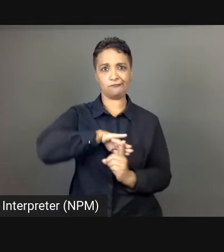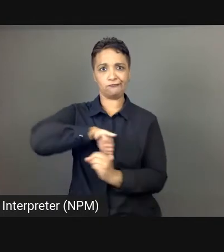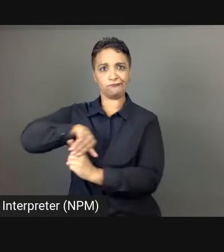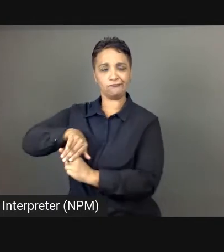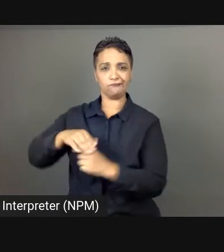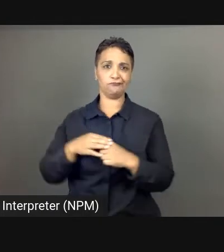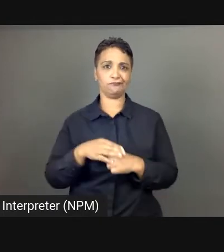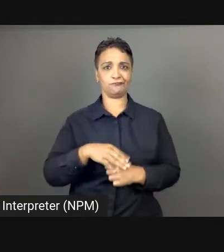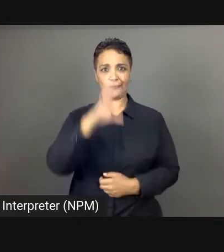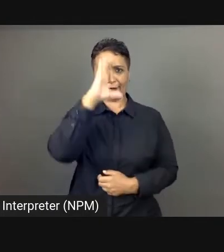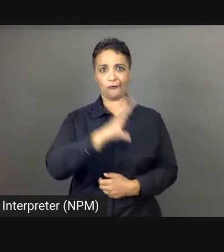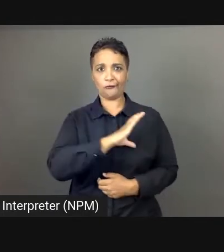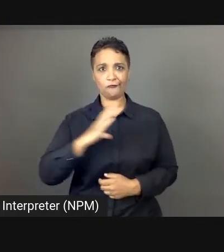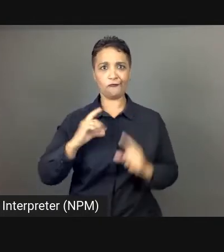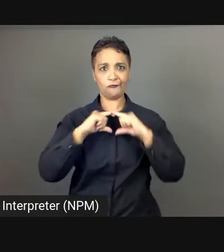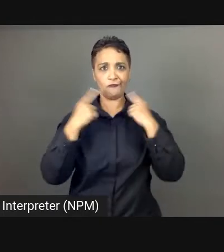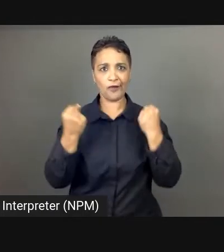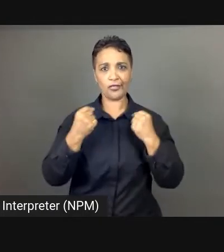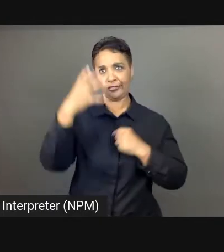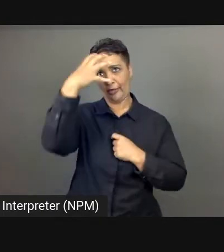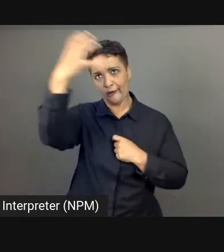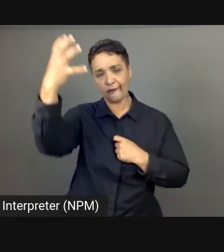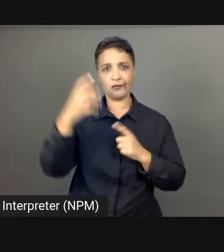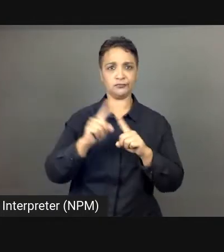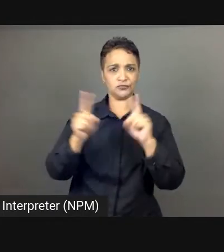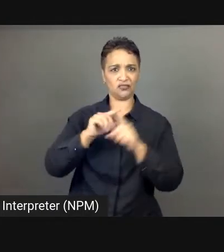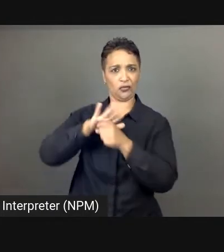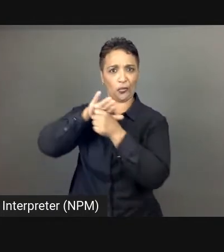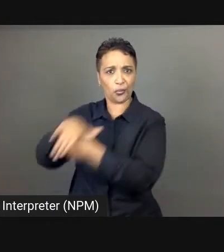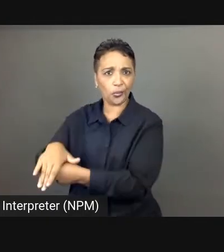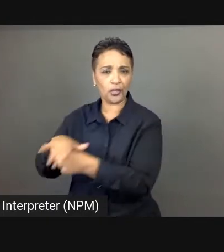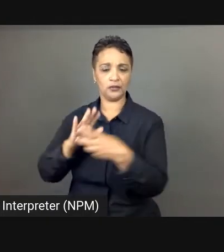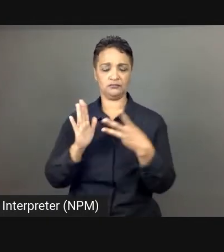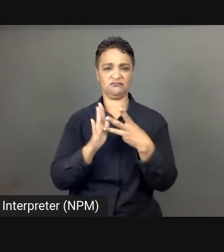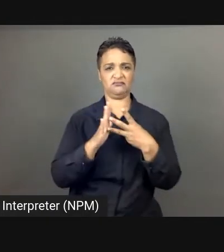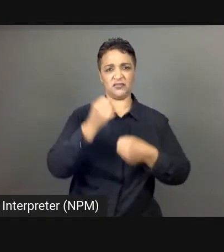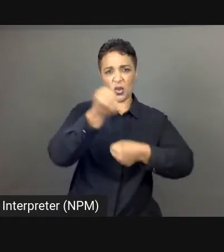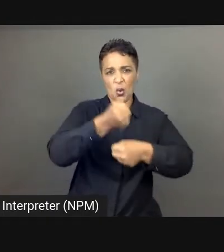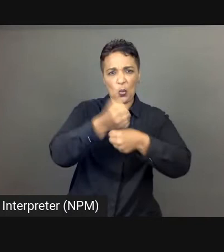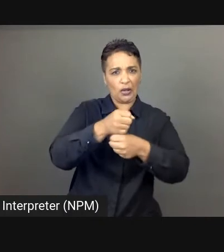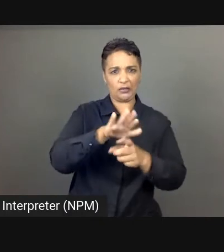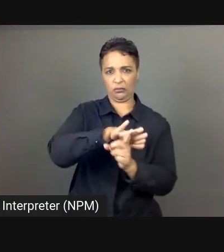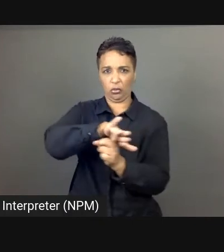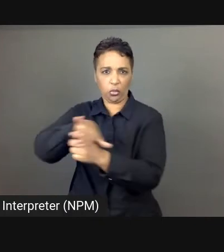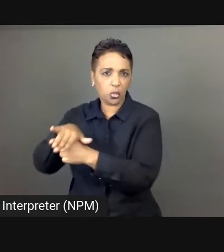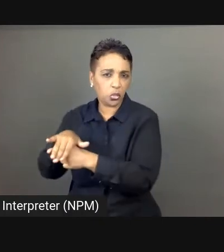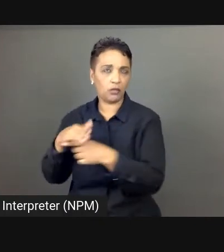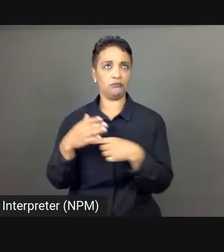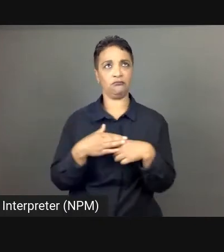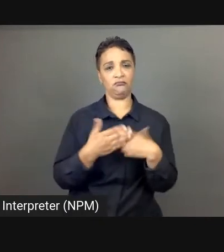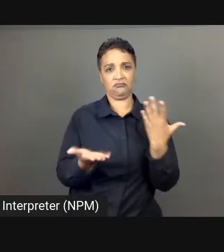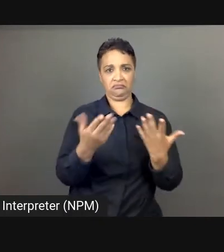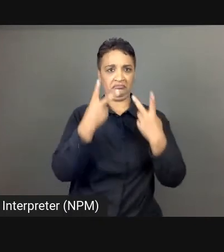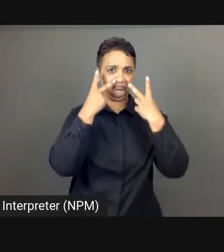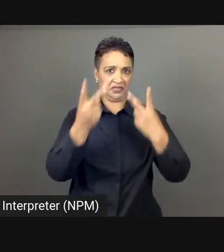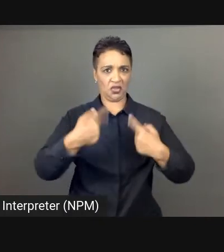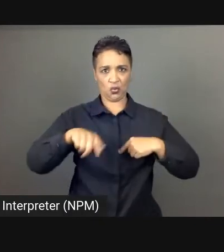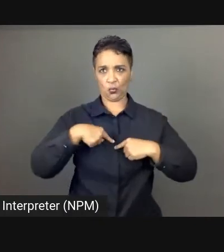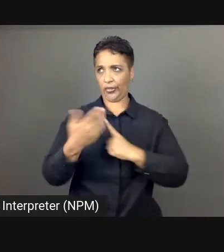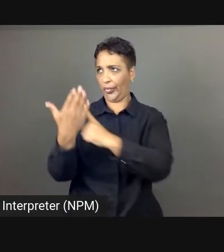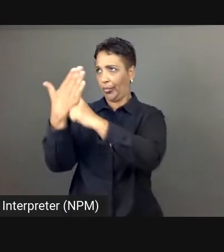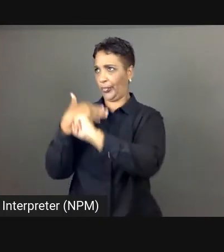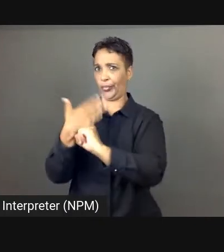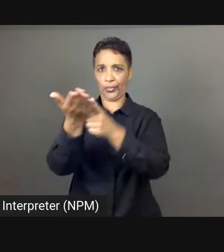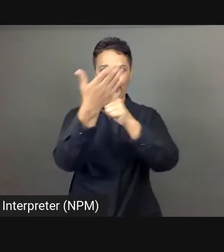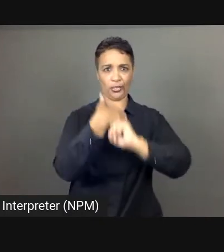communities, in schools, workplaces. We may find ourselves experiencing harassment, discrimination, violence, walking